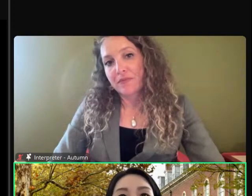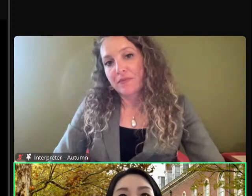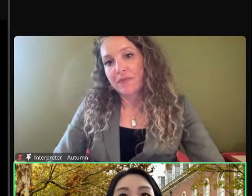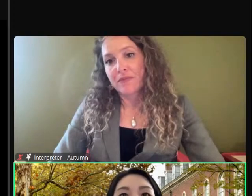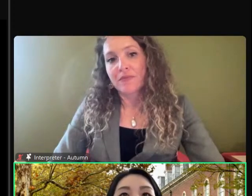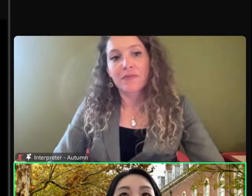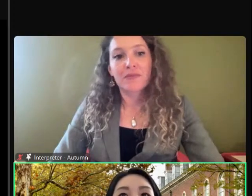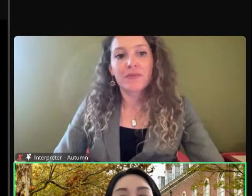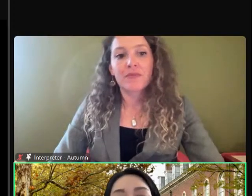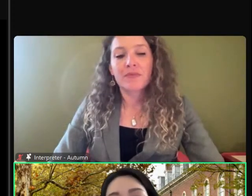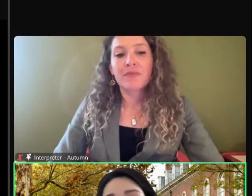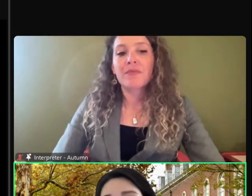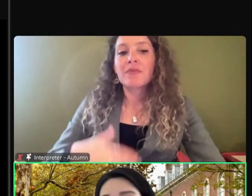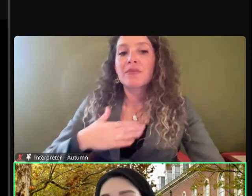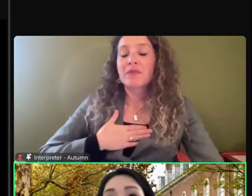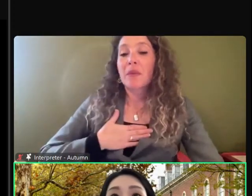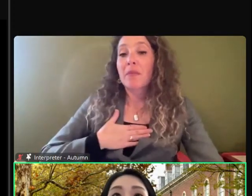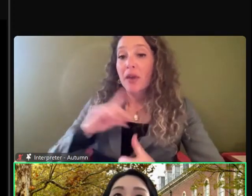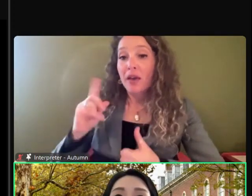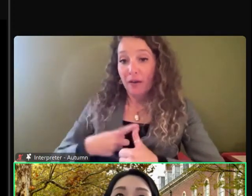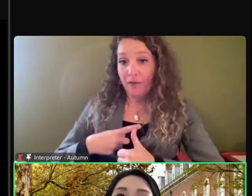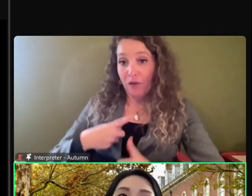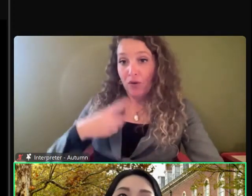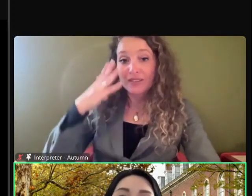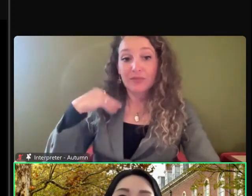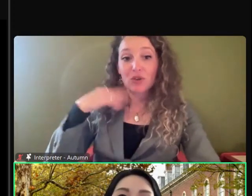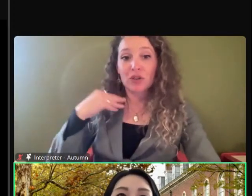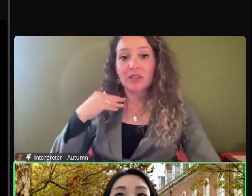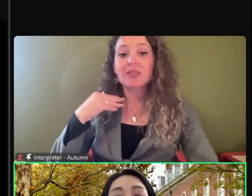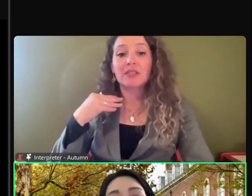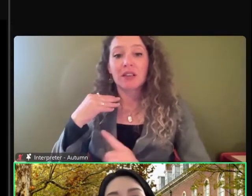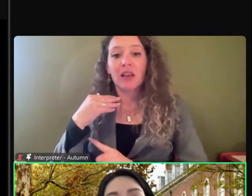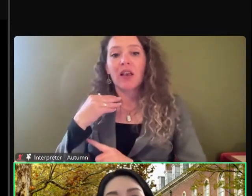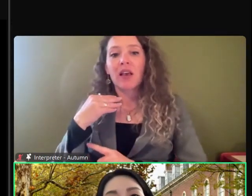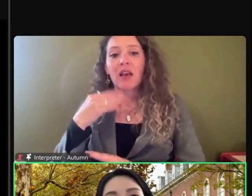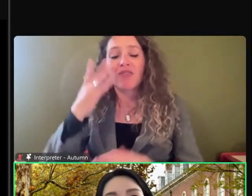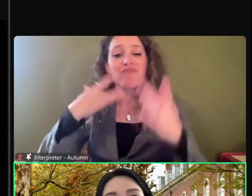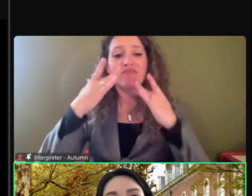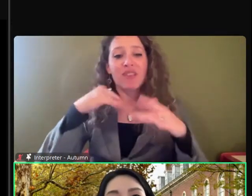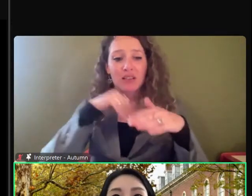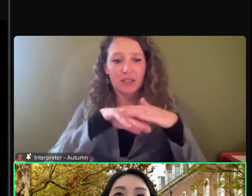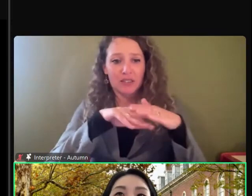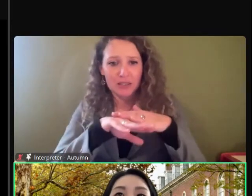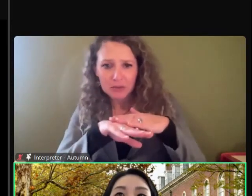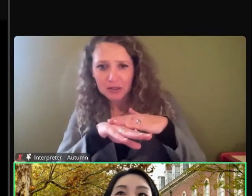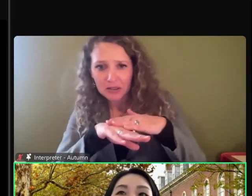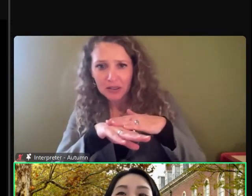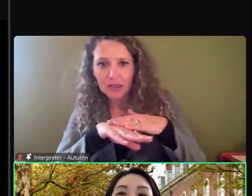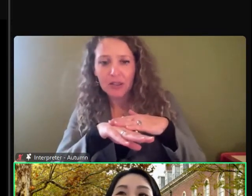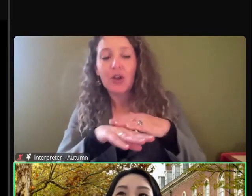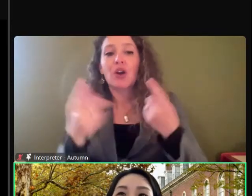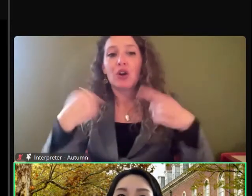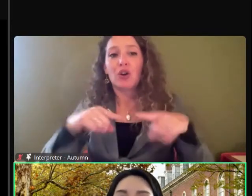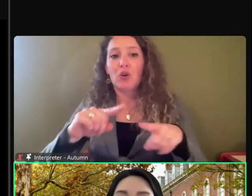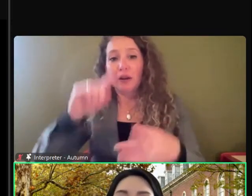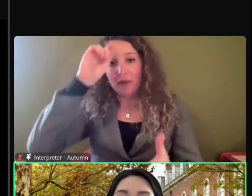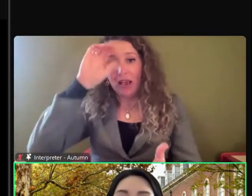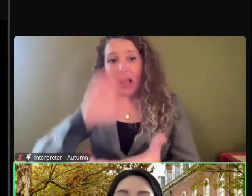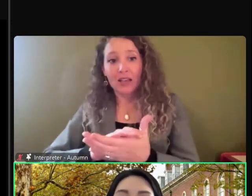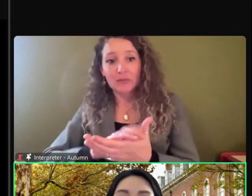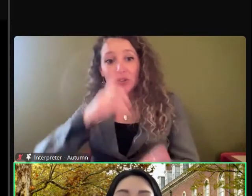I first encountered the concept of accessibility through my husband's research in human computer